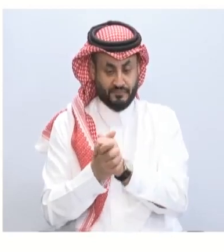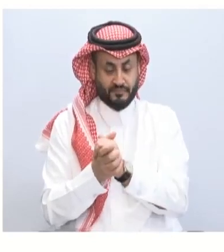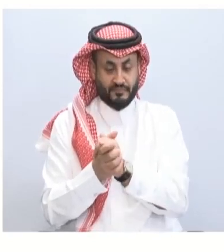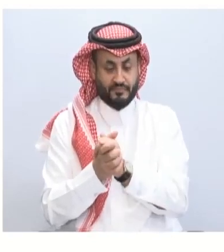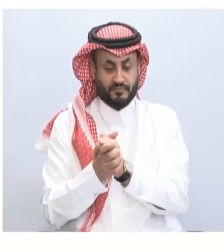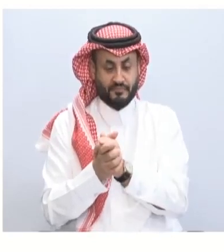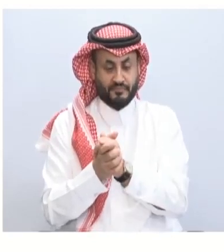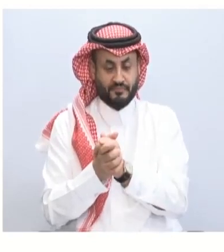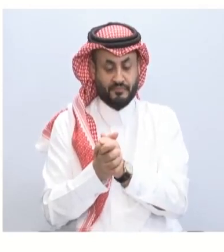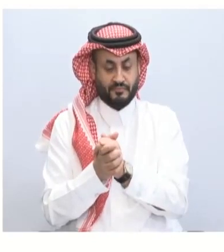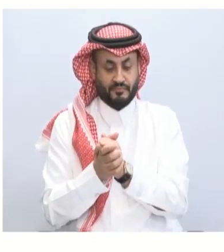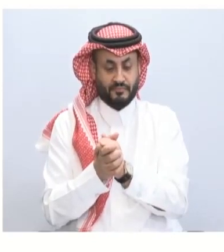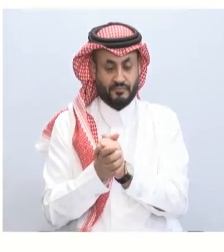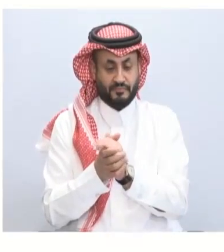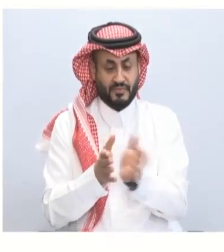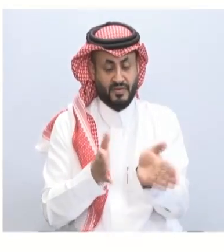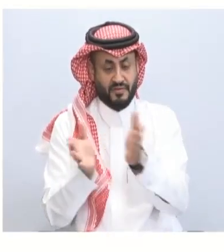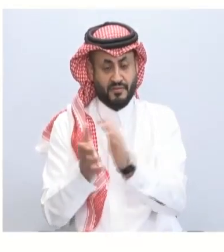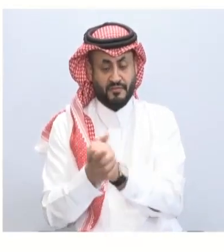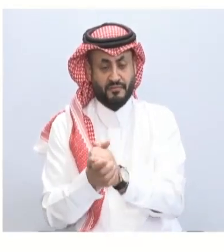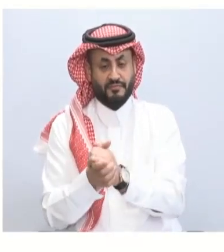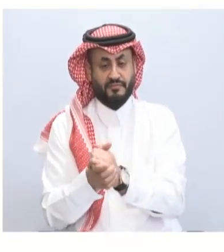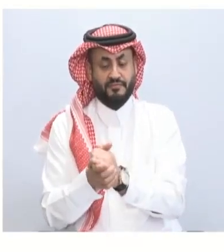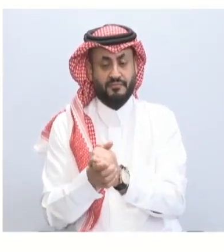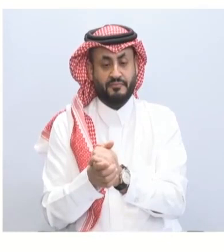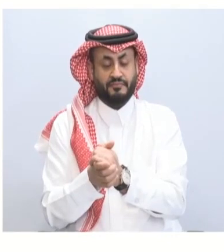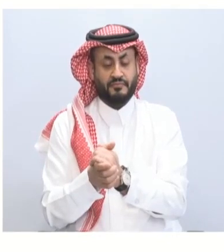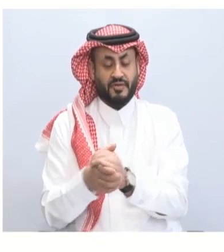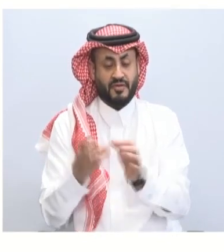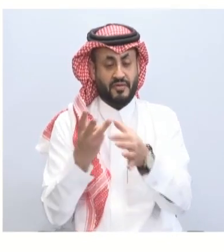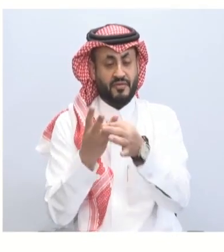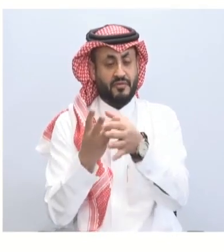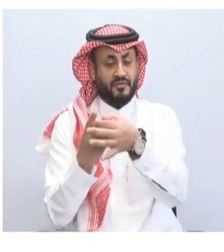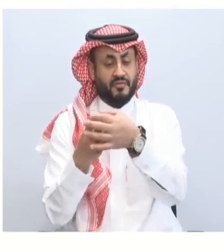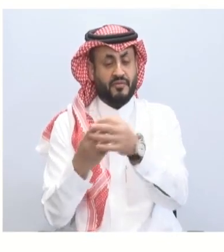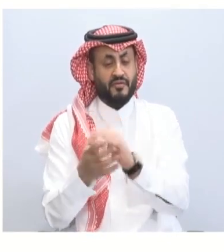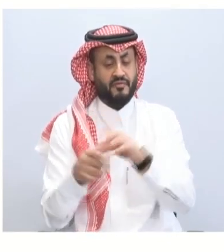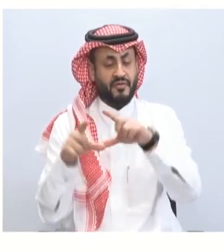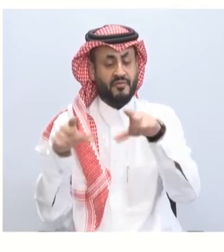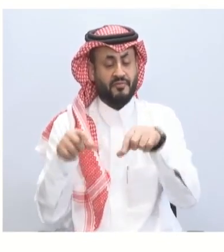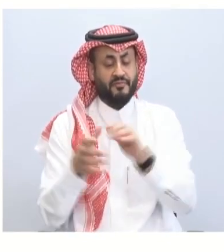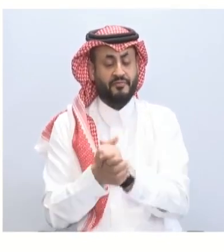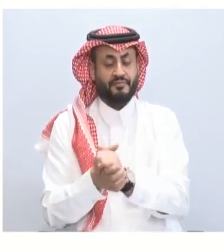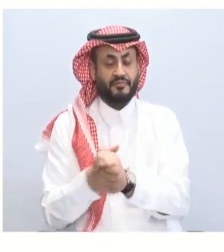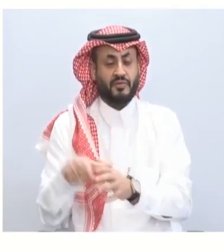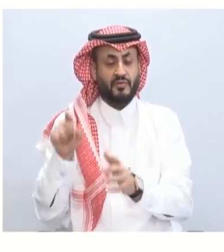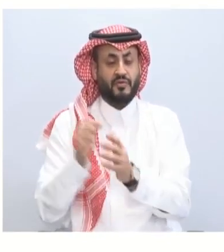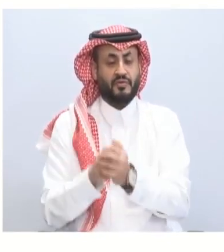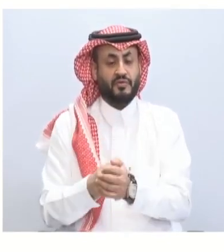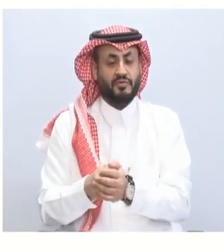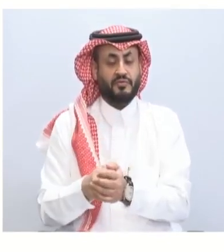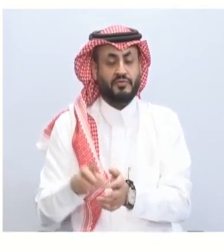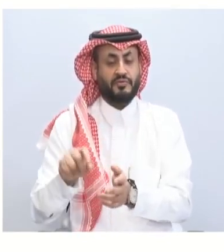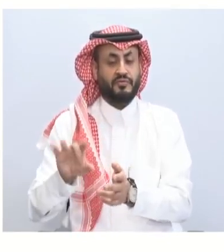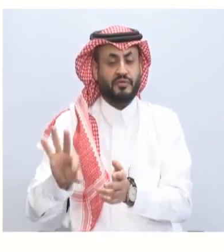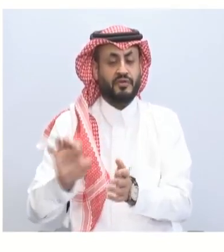128. And we have in the second page 3 paragraphs, page 129. So